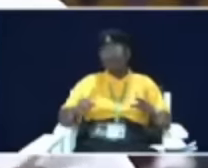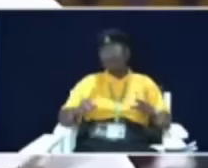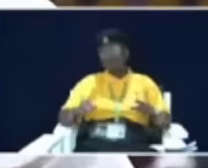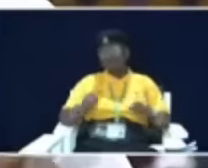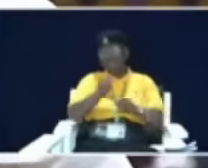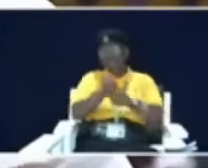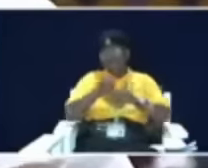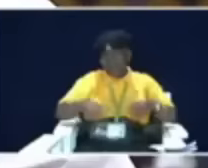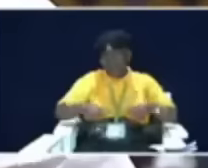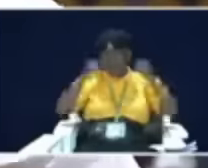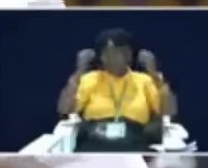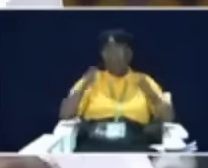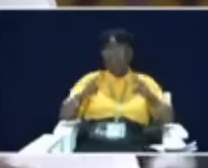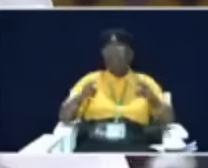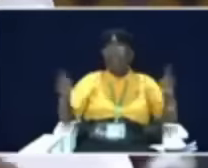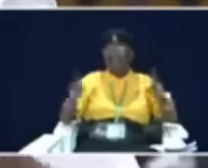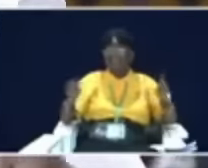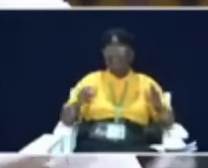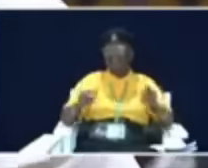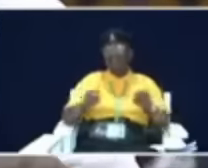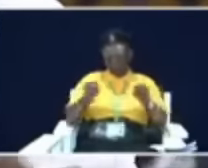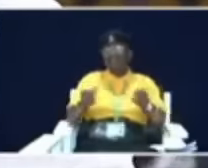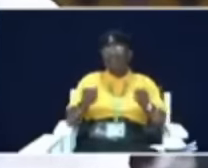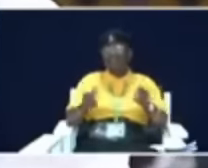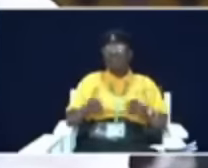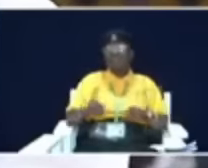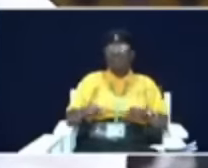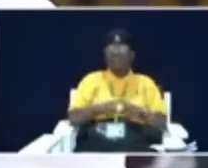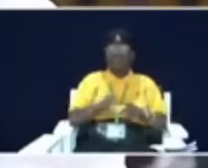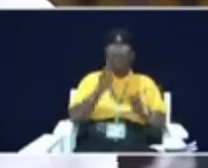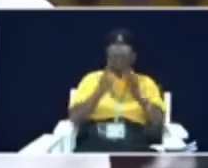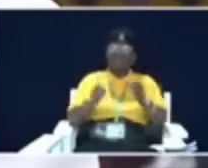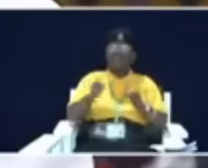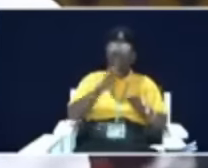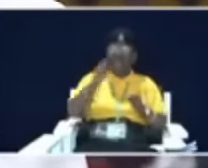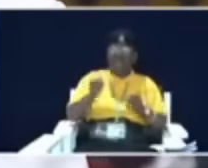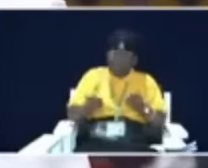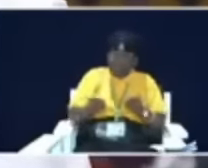anger. So if you are quick to anger,